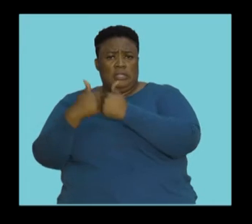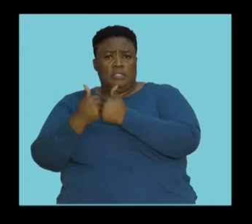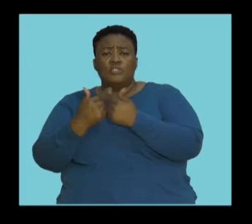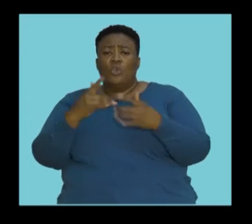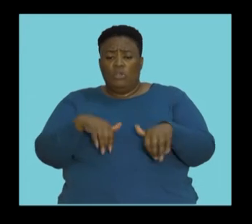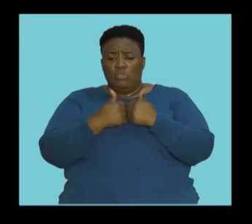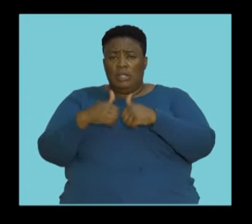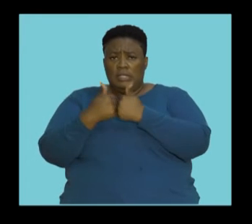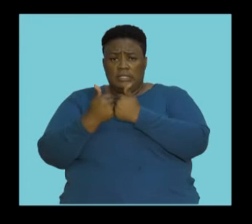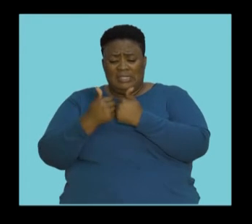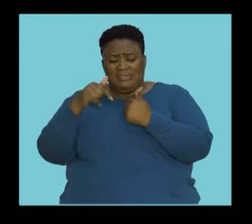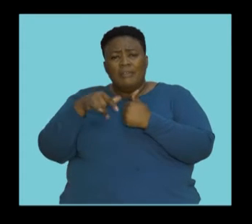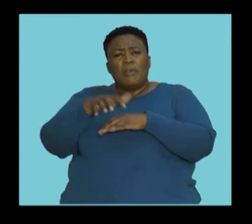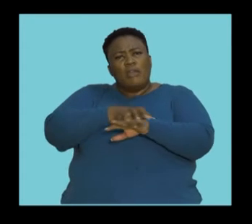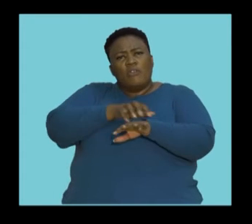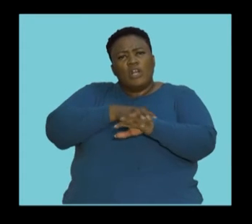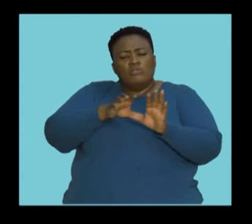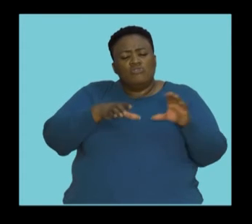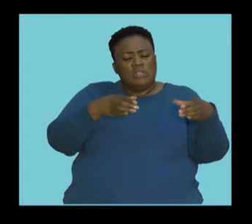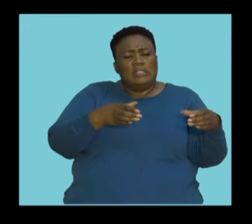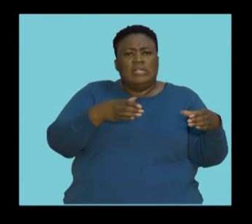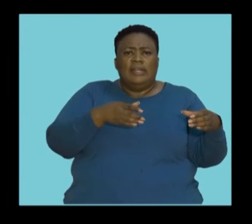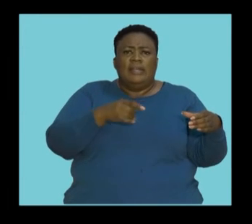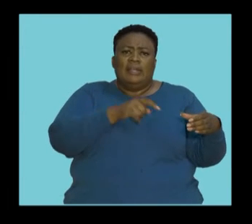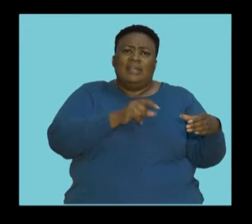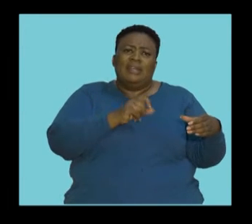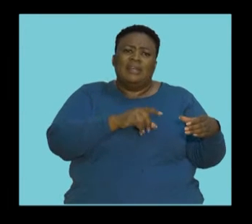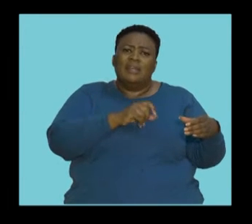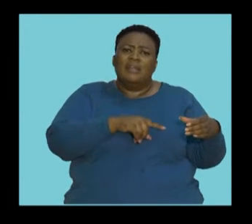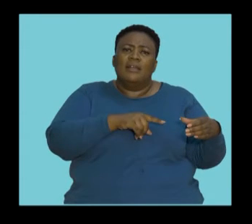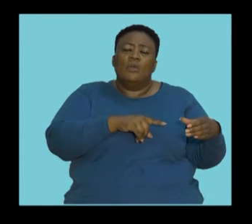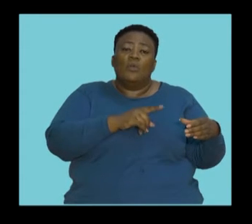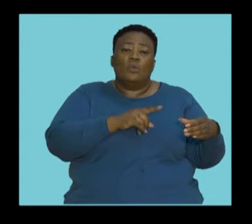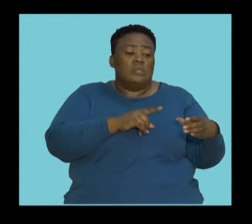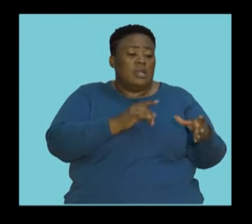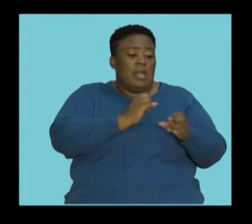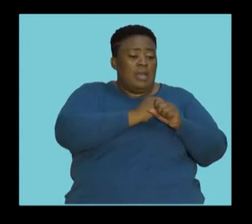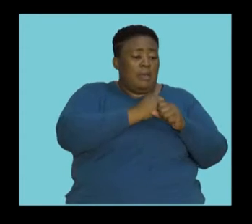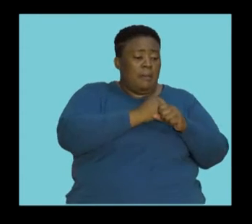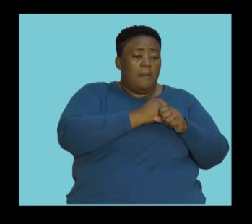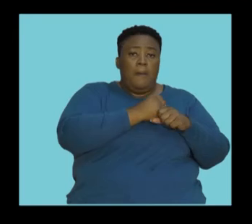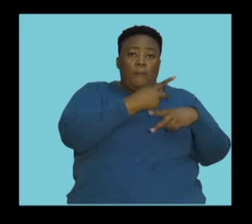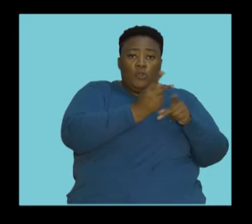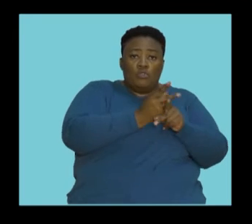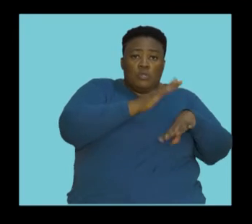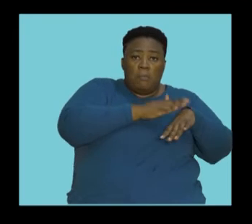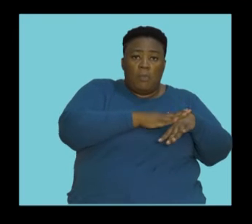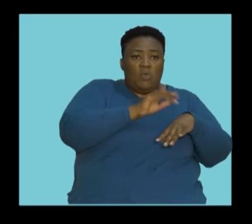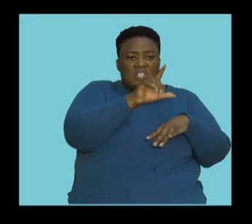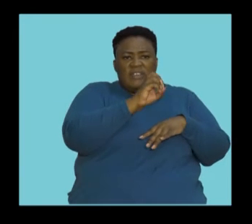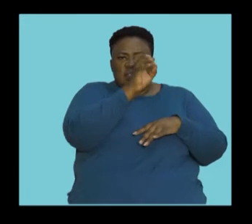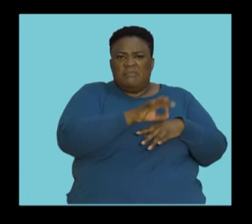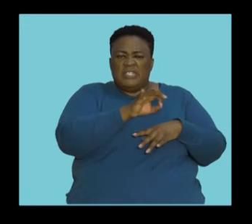challenges. So the challenges that are faced by the agricultural sector is not only to produce 70% more food,